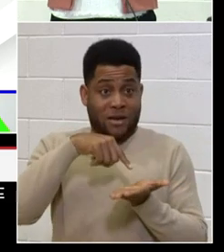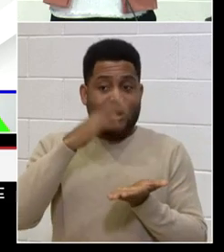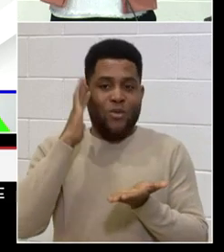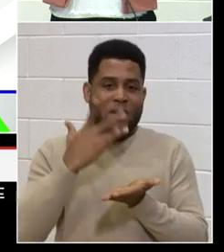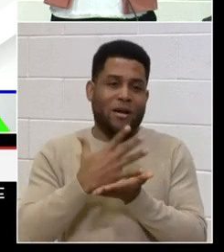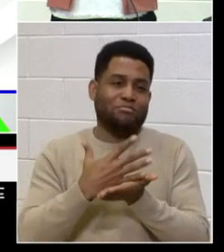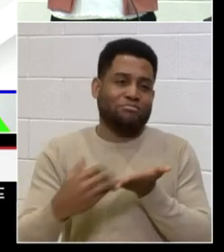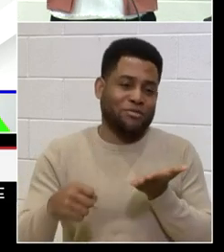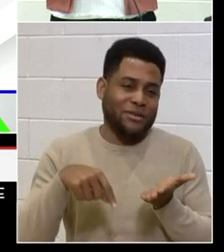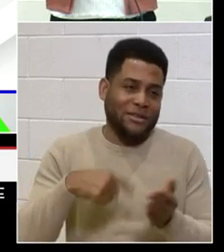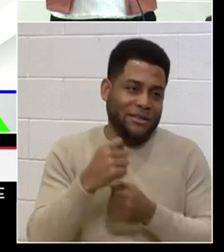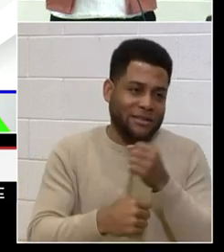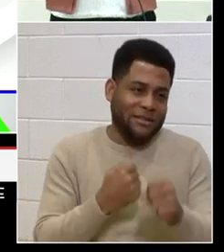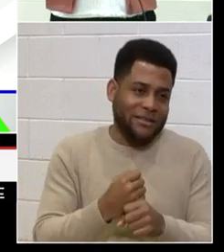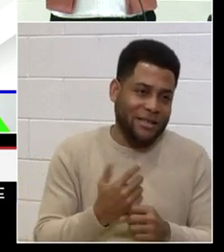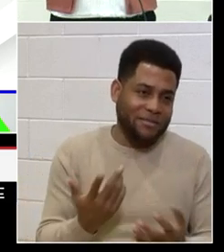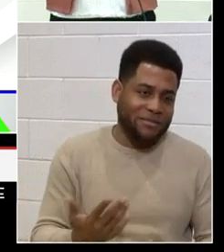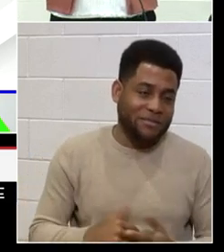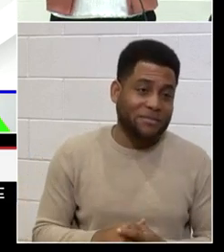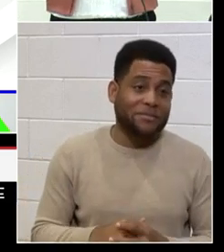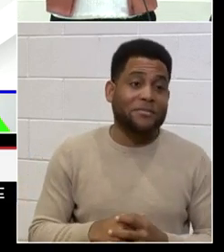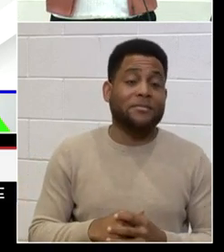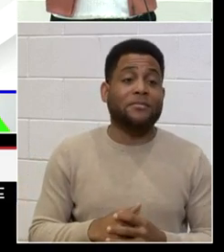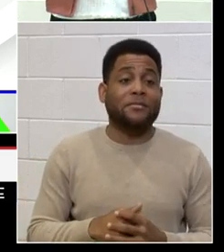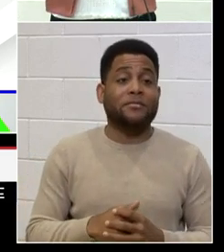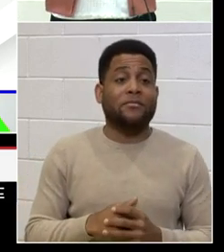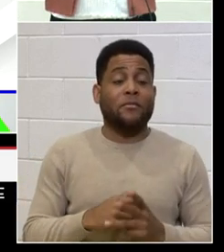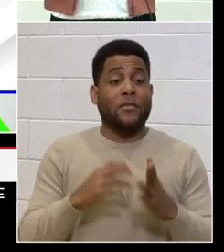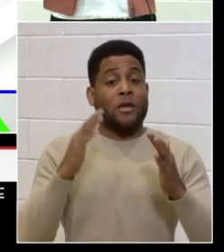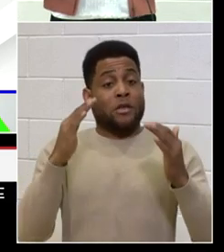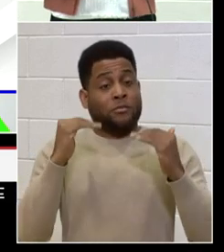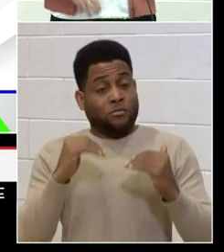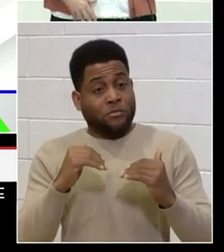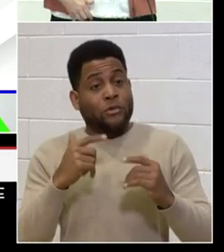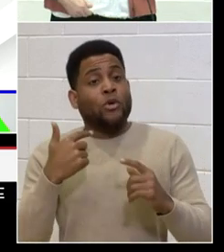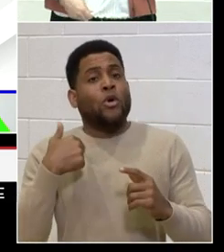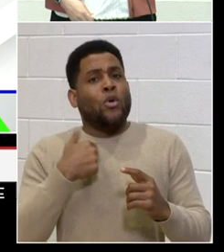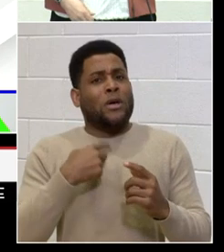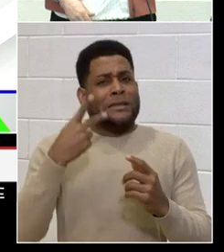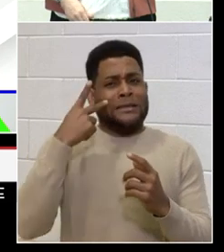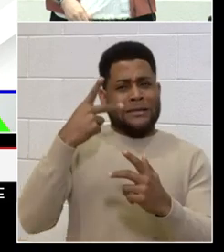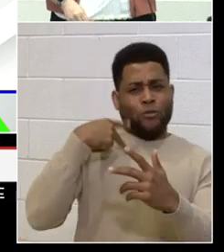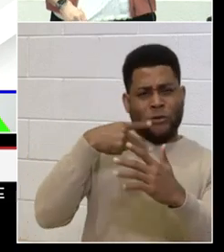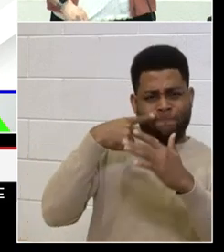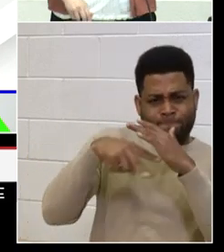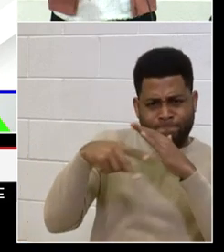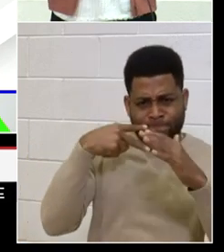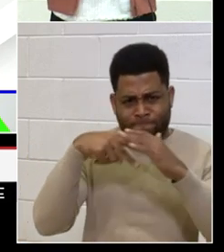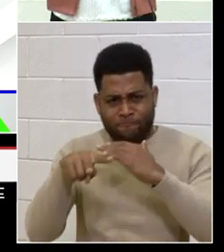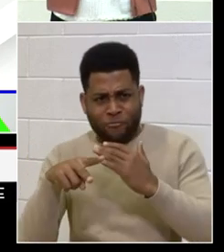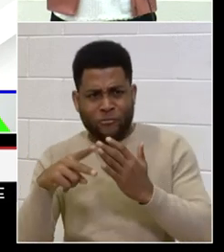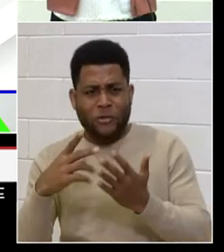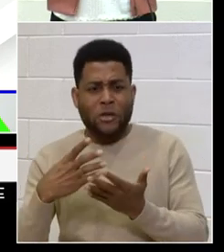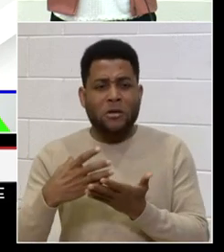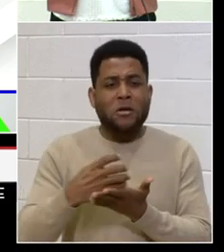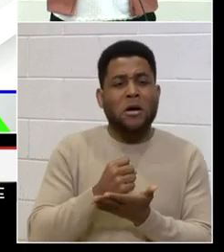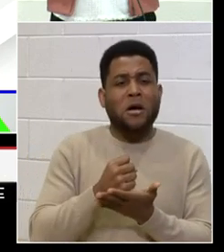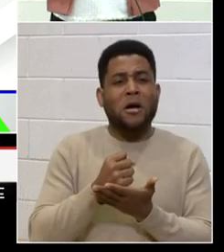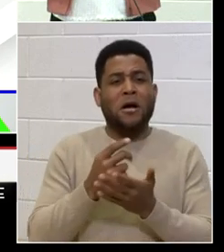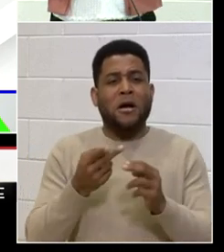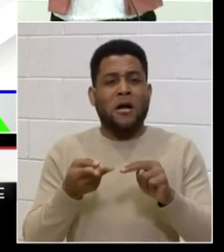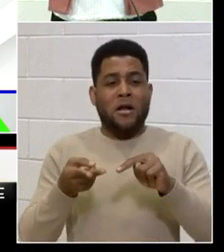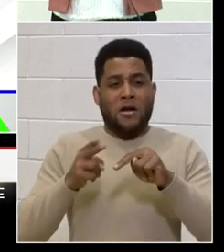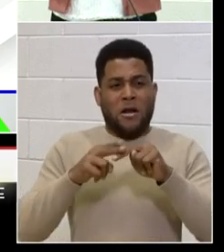the forecast from the CFO, our revenues are only growing by about $50 million a year. And while that does seem like a